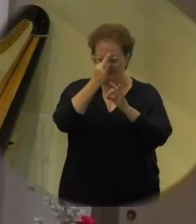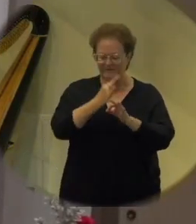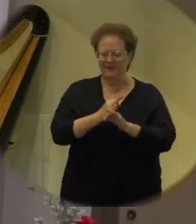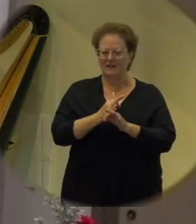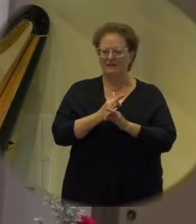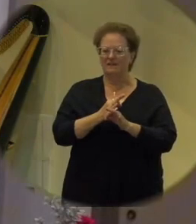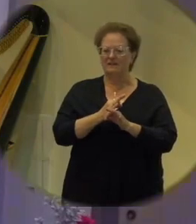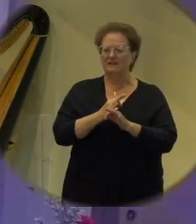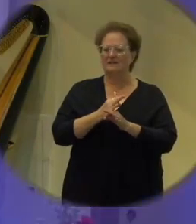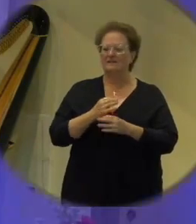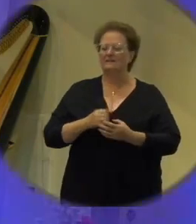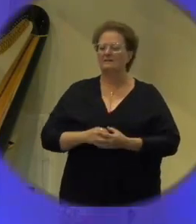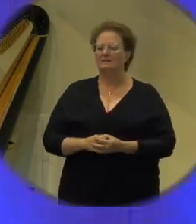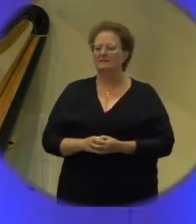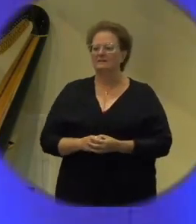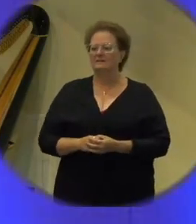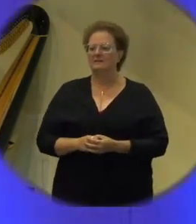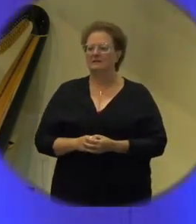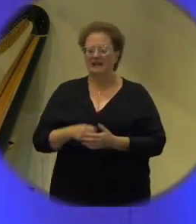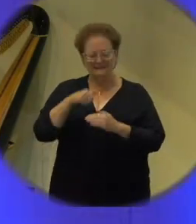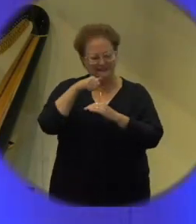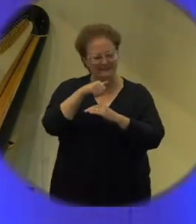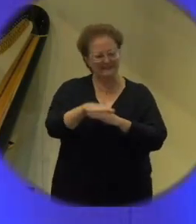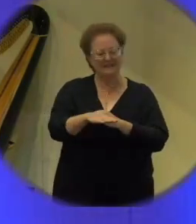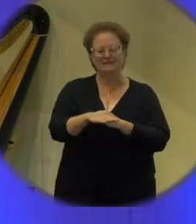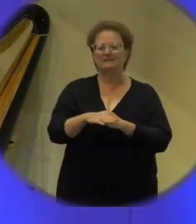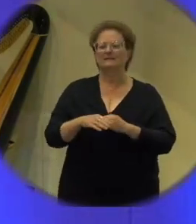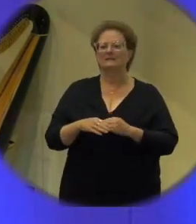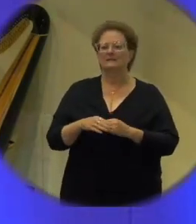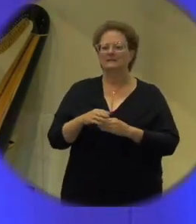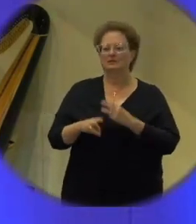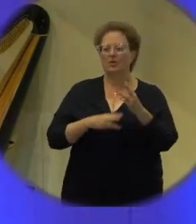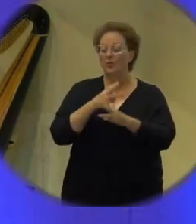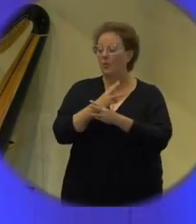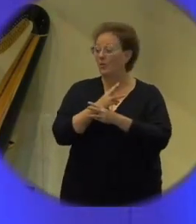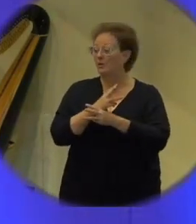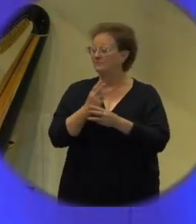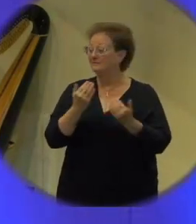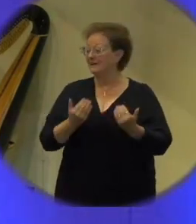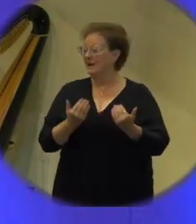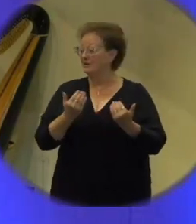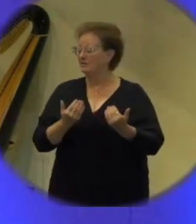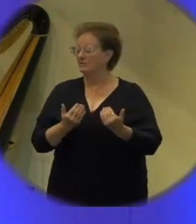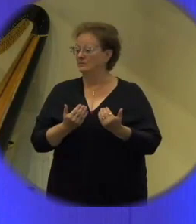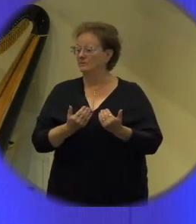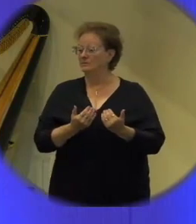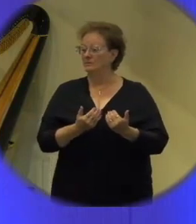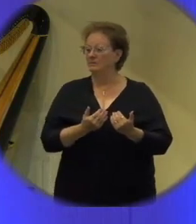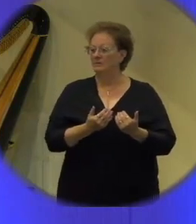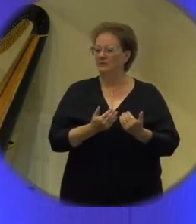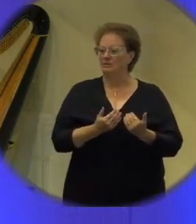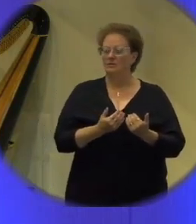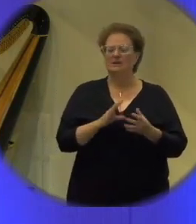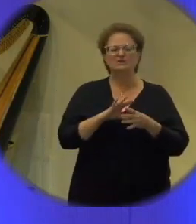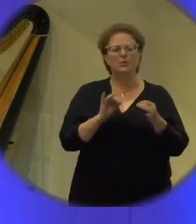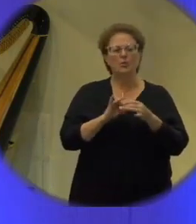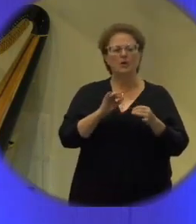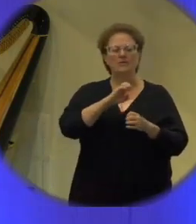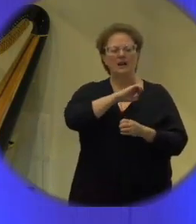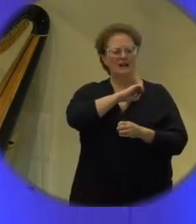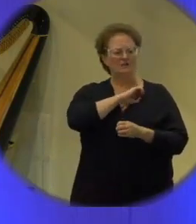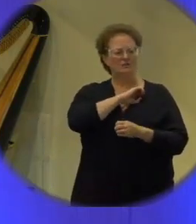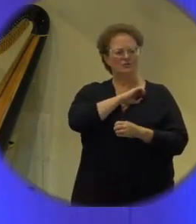to be sent into the world as it is. So remember the story of Esther, what it teaches us. It teaches